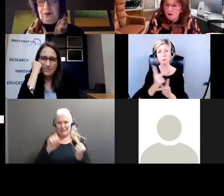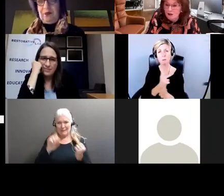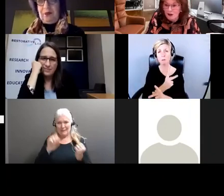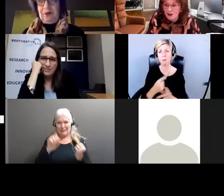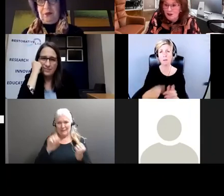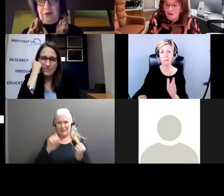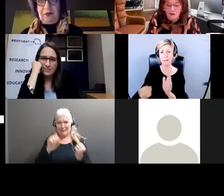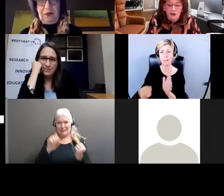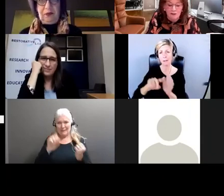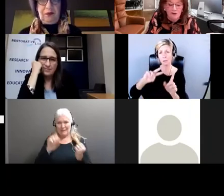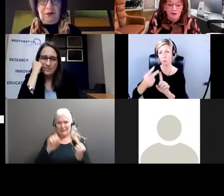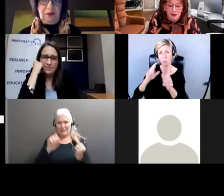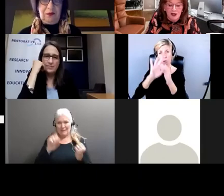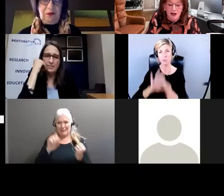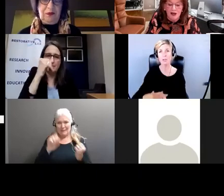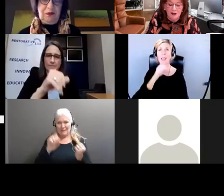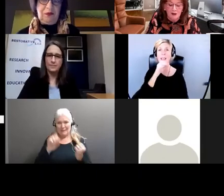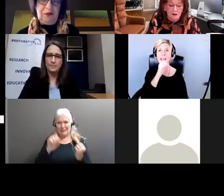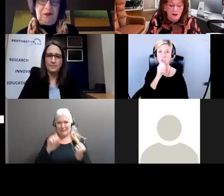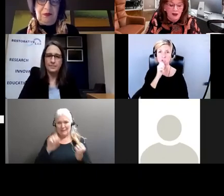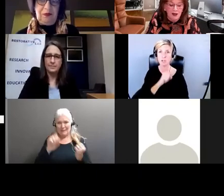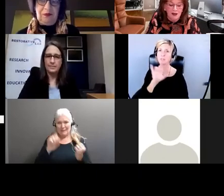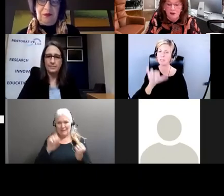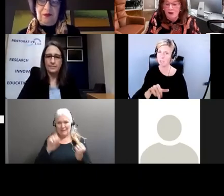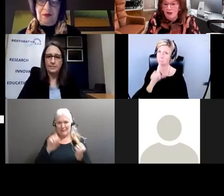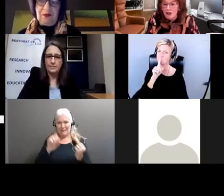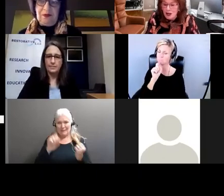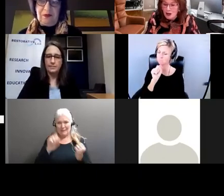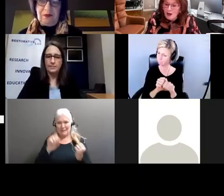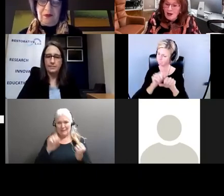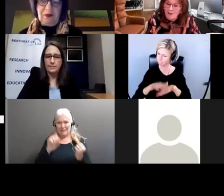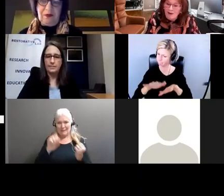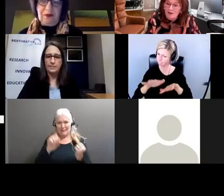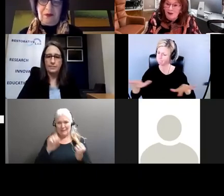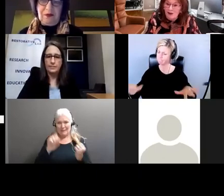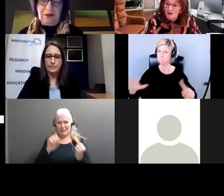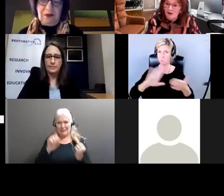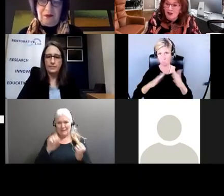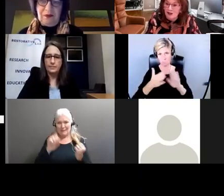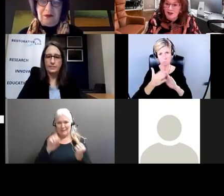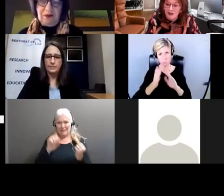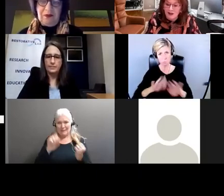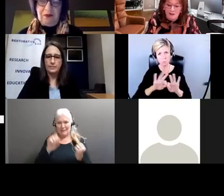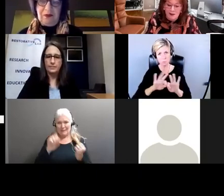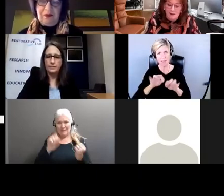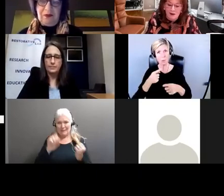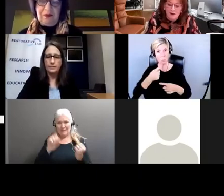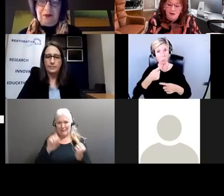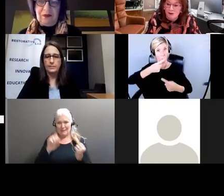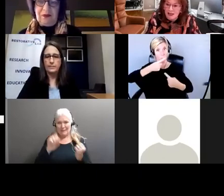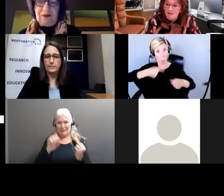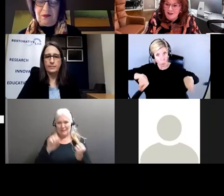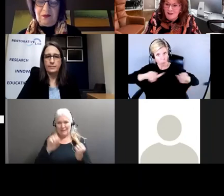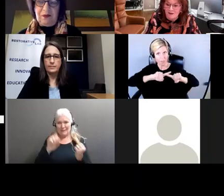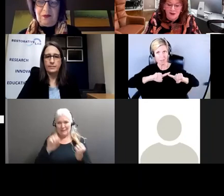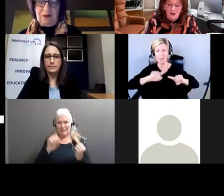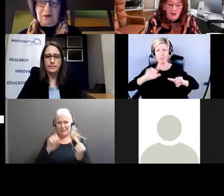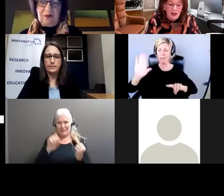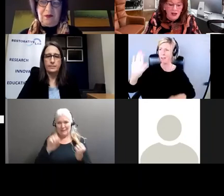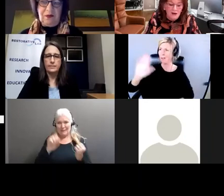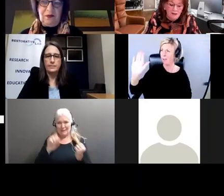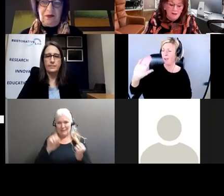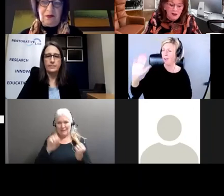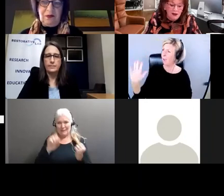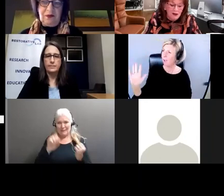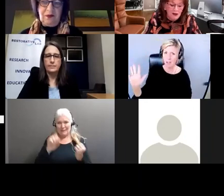are spreading through the community, call it out. And what happens with internalized is that people do believe some of it,